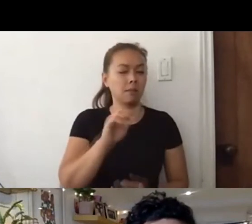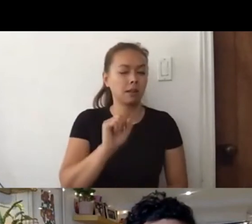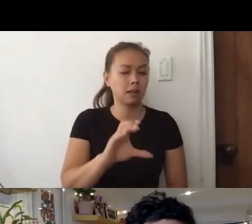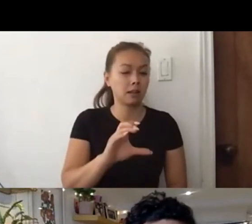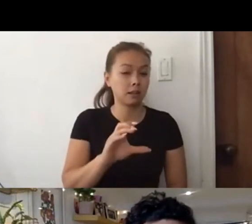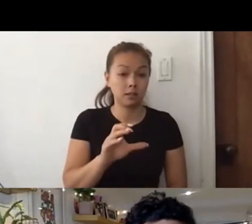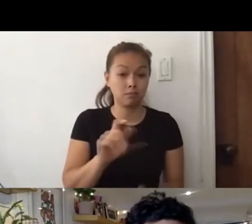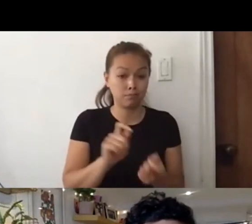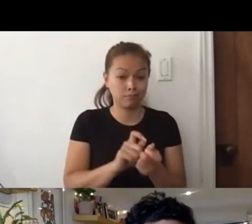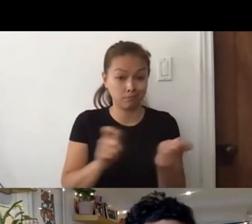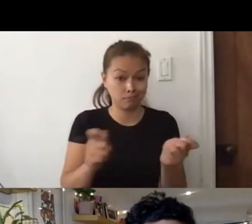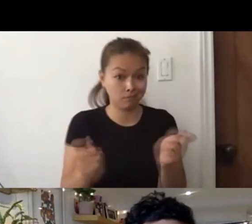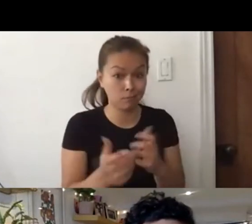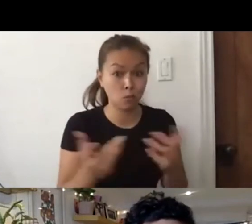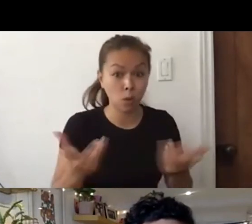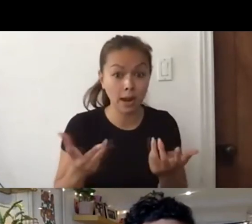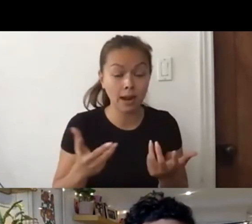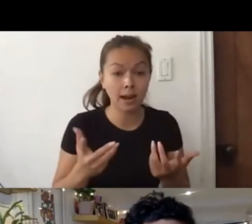to reach more people.